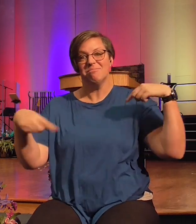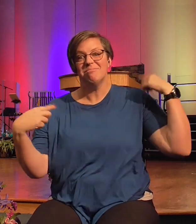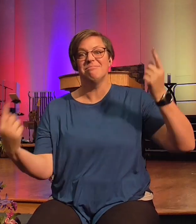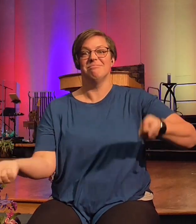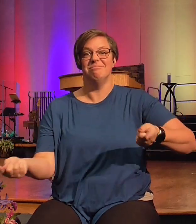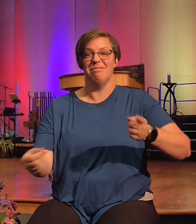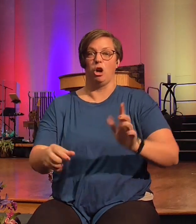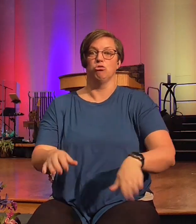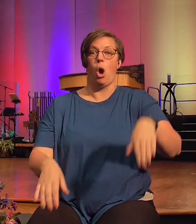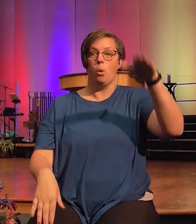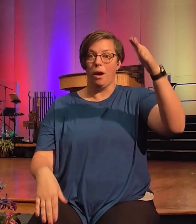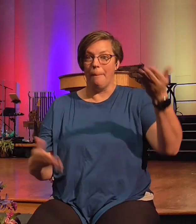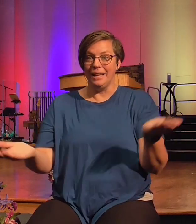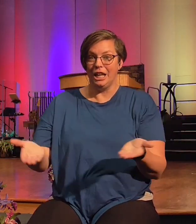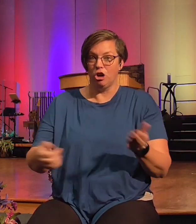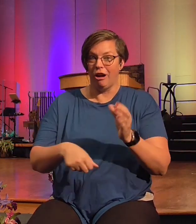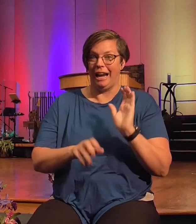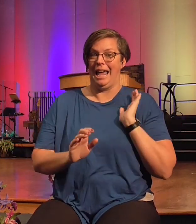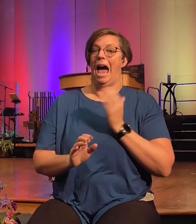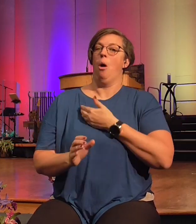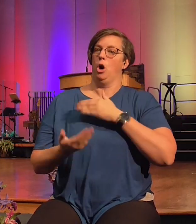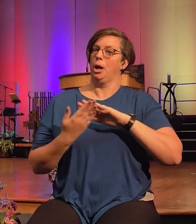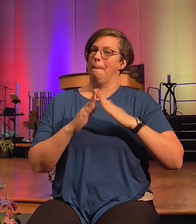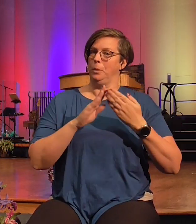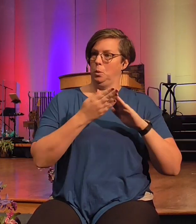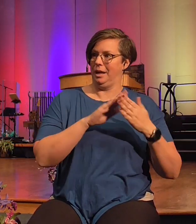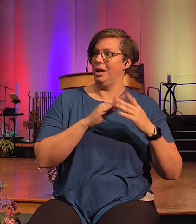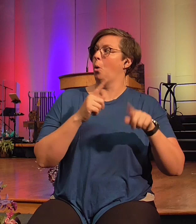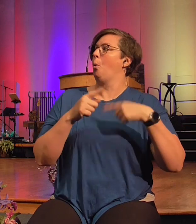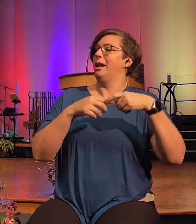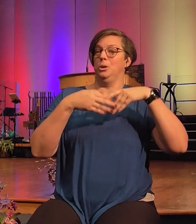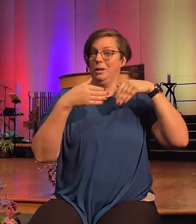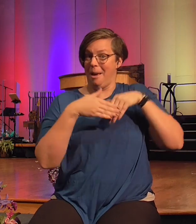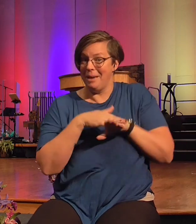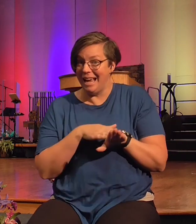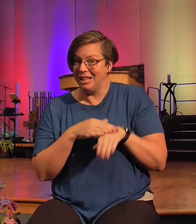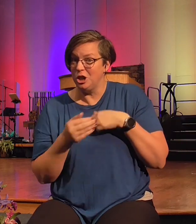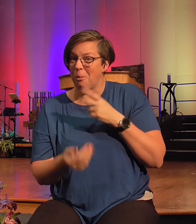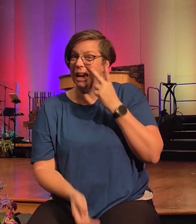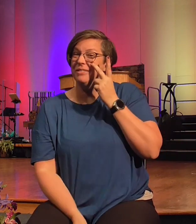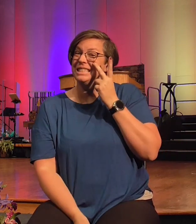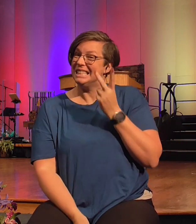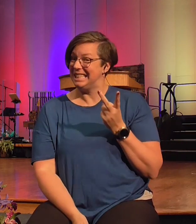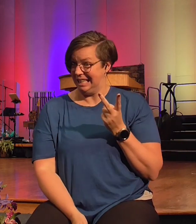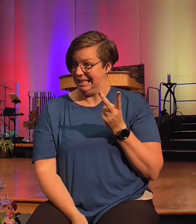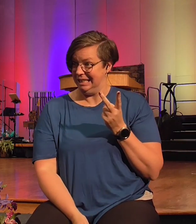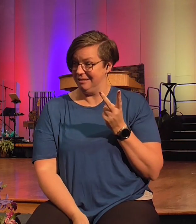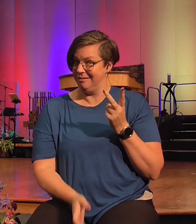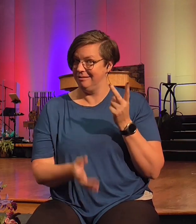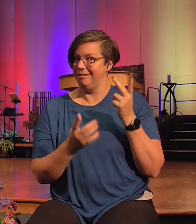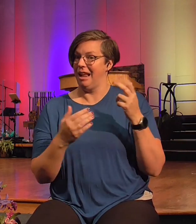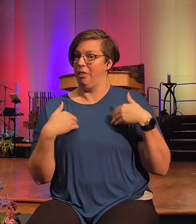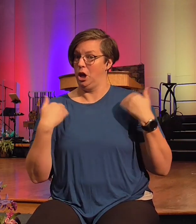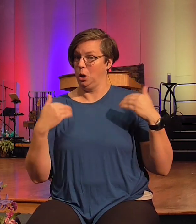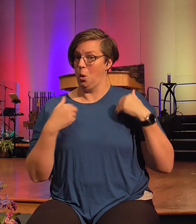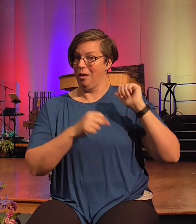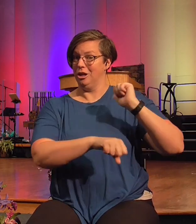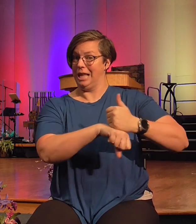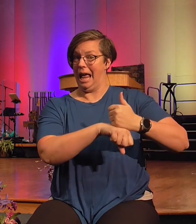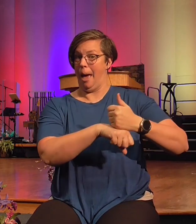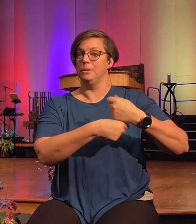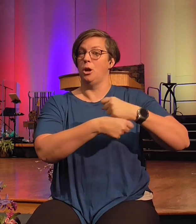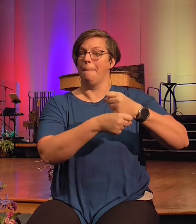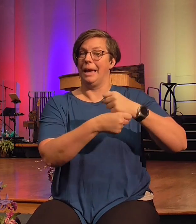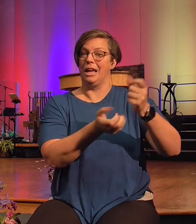time. They have grown up here in our community. And when you walked in this morning, you might have seen a bunch of the youth set up to create create